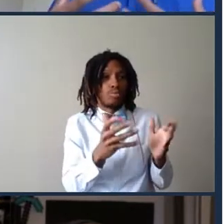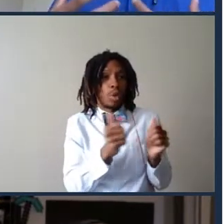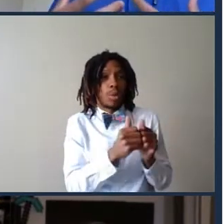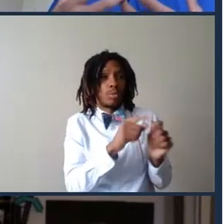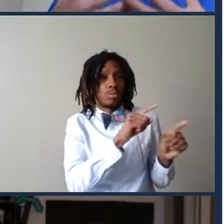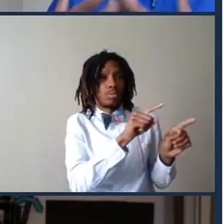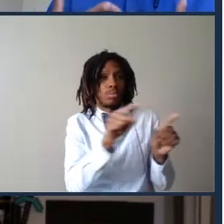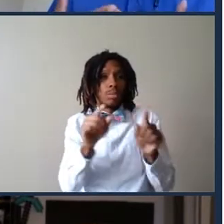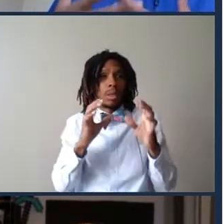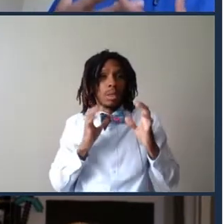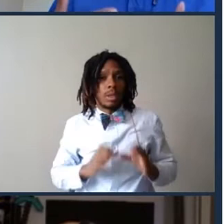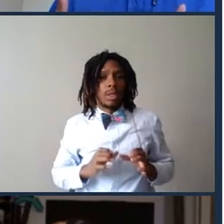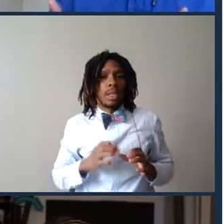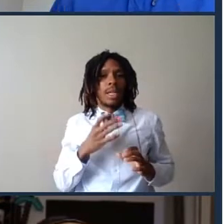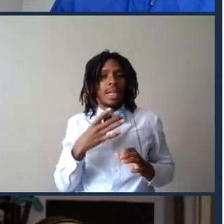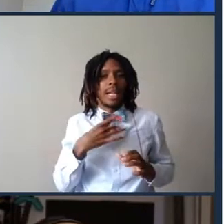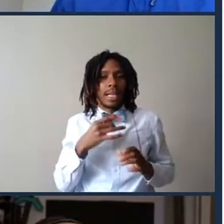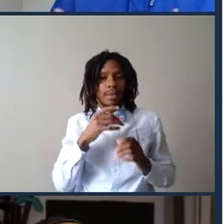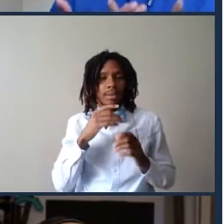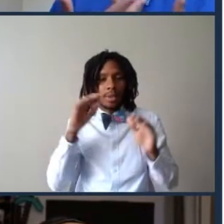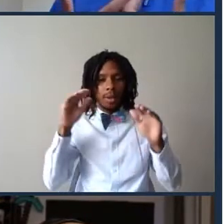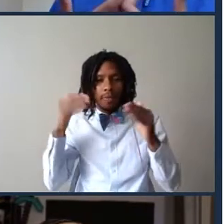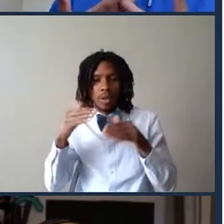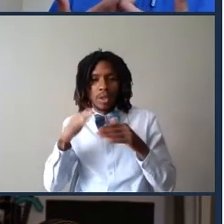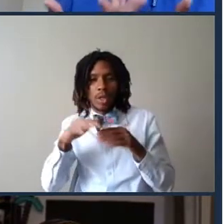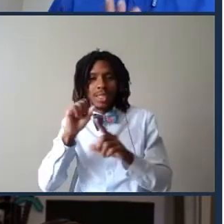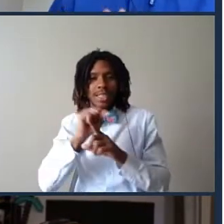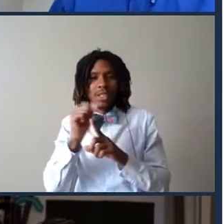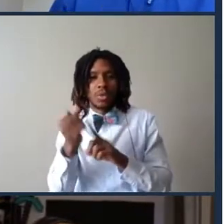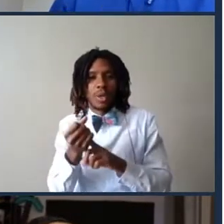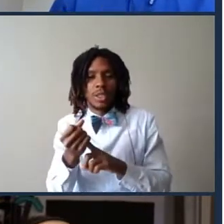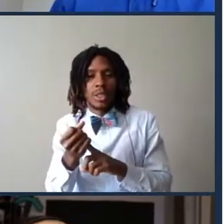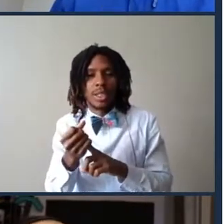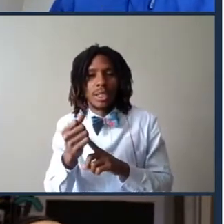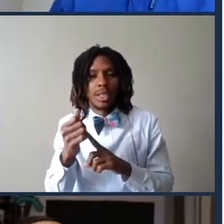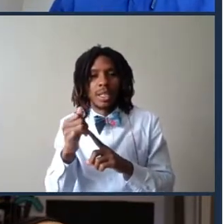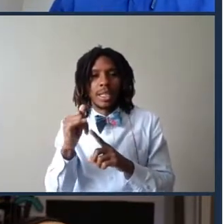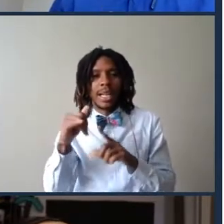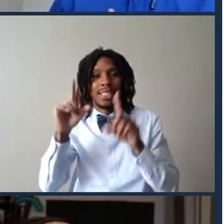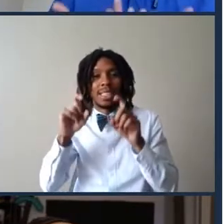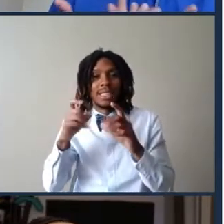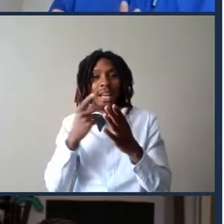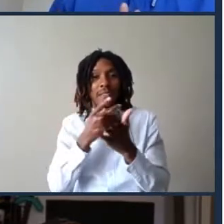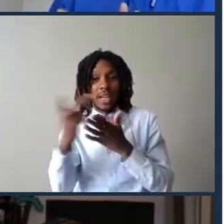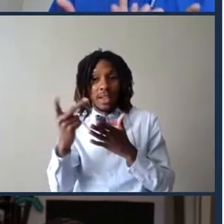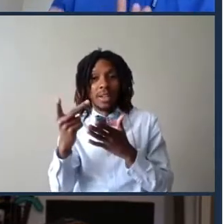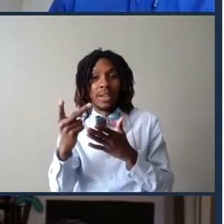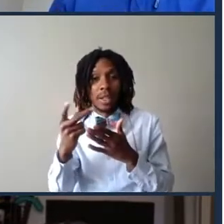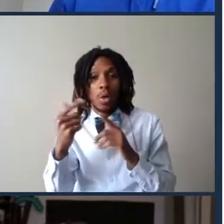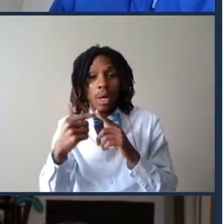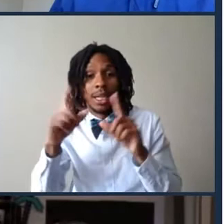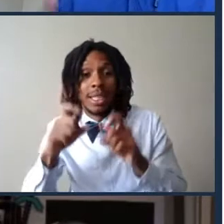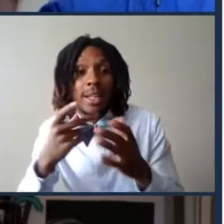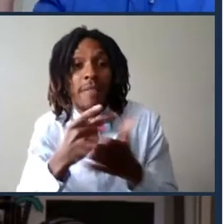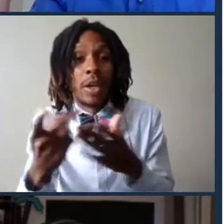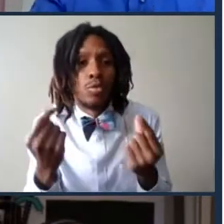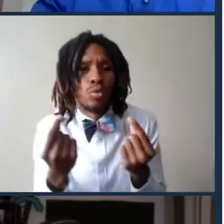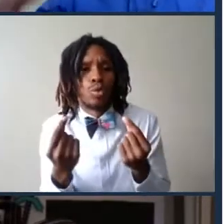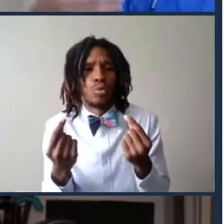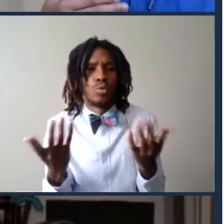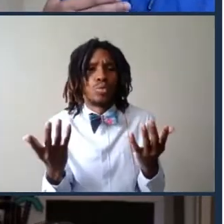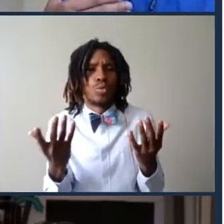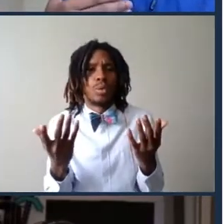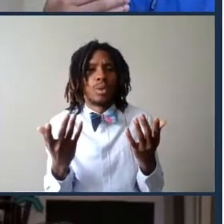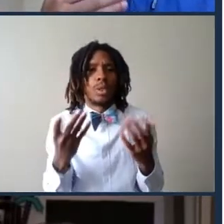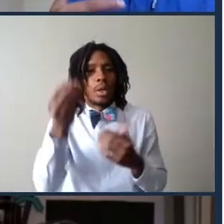they'd like to specifically focus on scenarios that tests fail, right? And when the tests fail, what do? Right. You